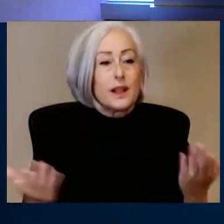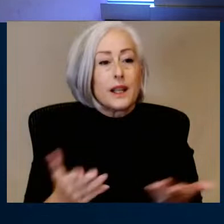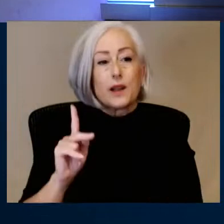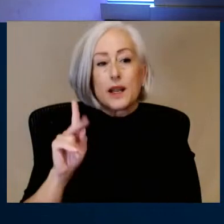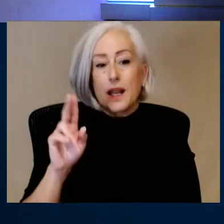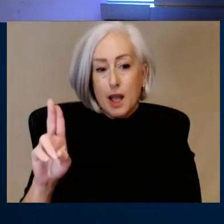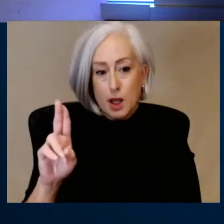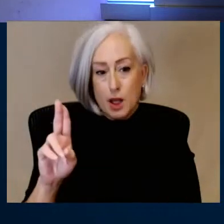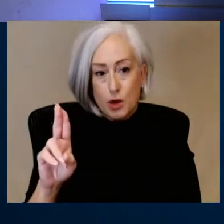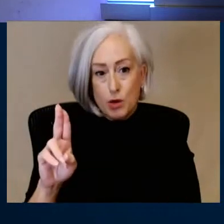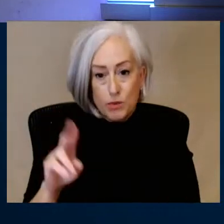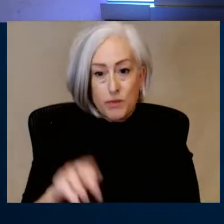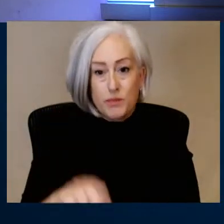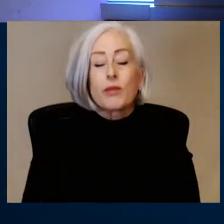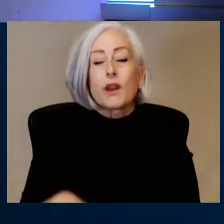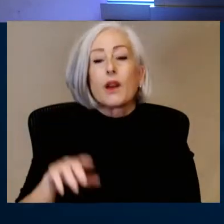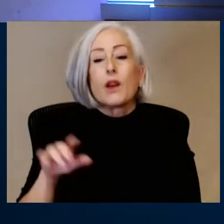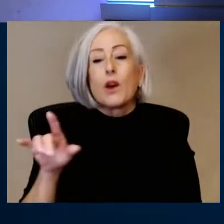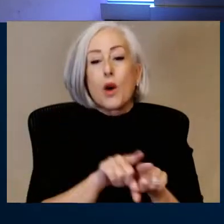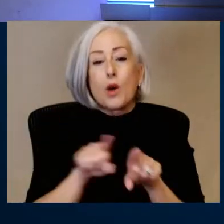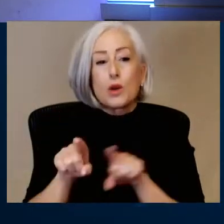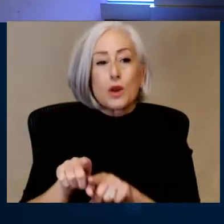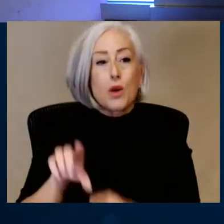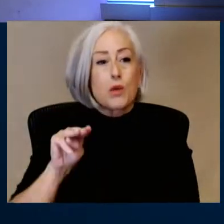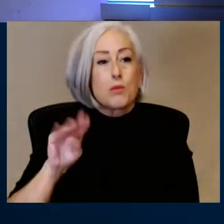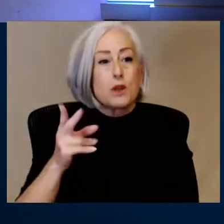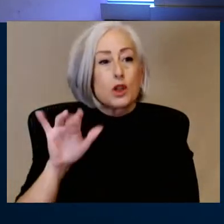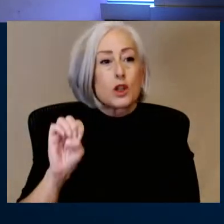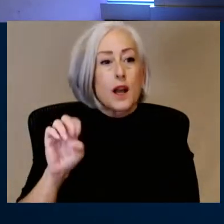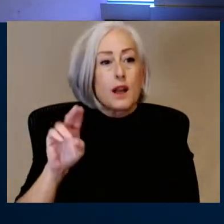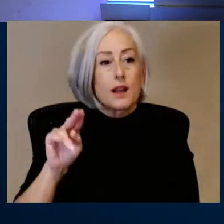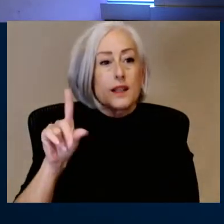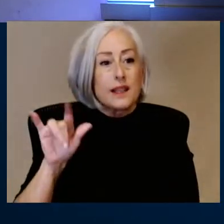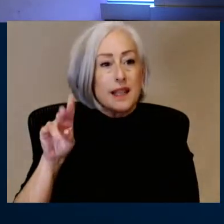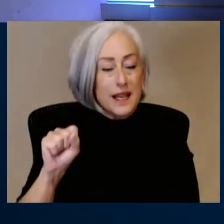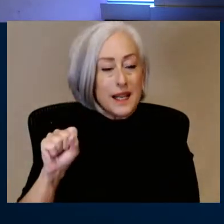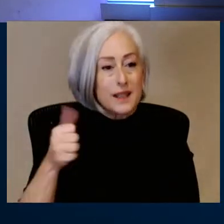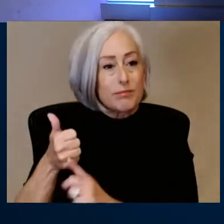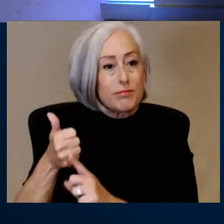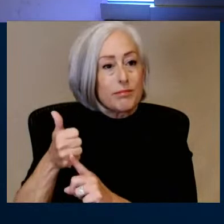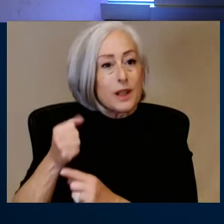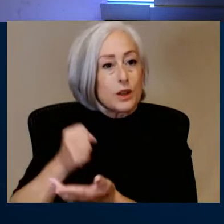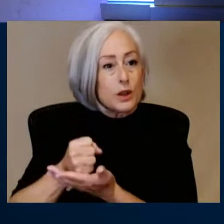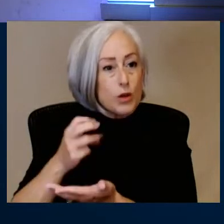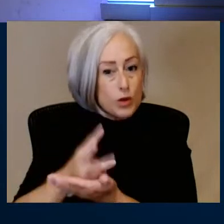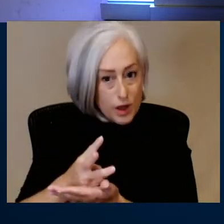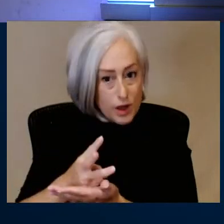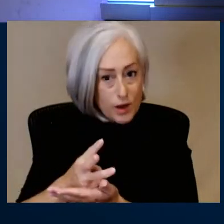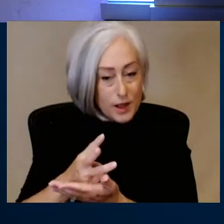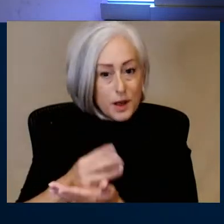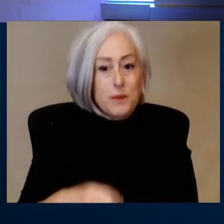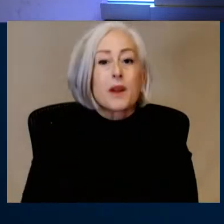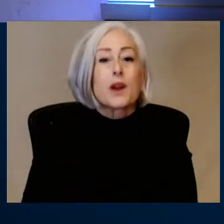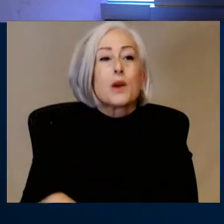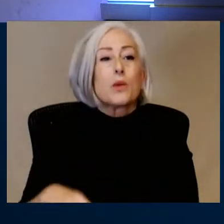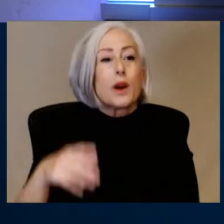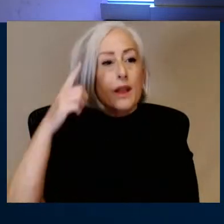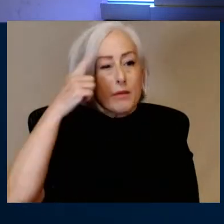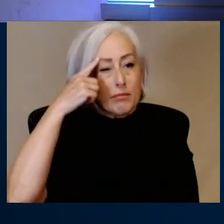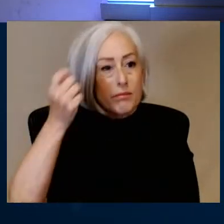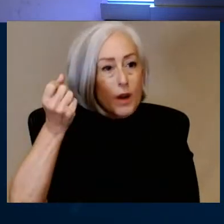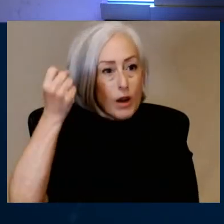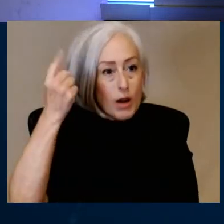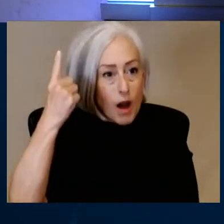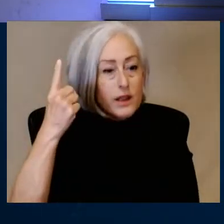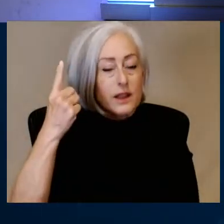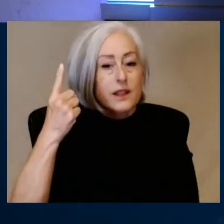Zoom is Michelle Needens, a social worker and director of the Cognitive Care Network. Good morning to you both. Okay, guys, so